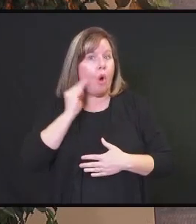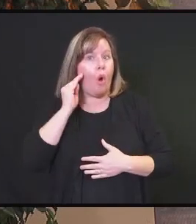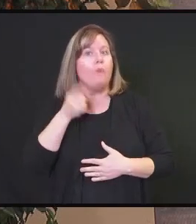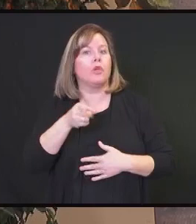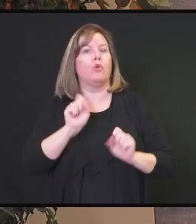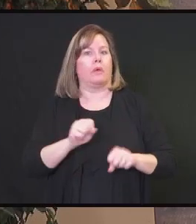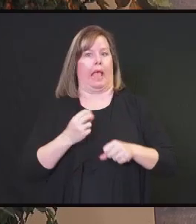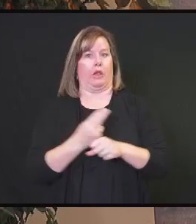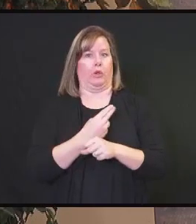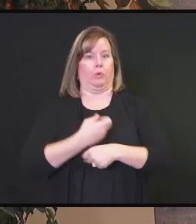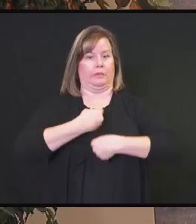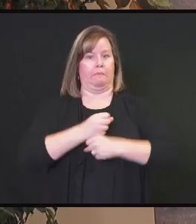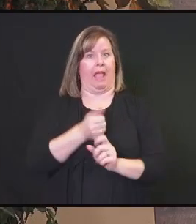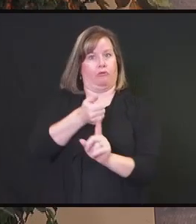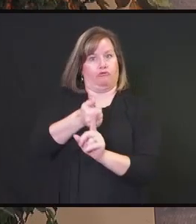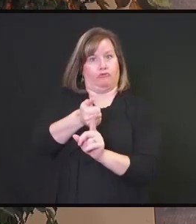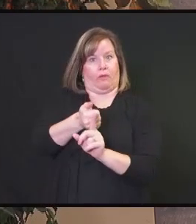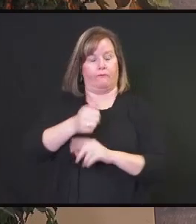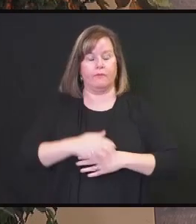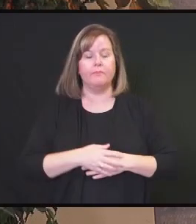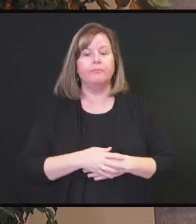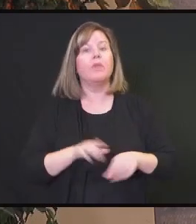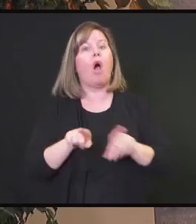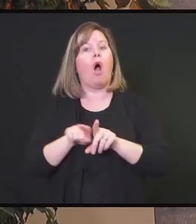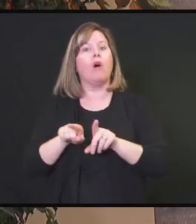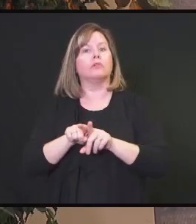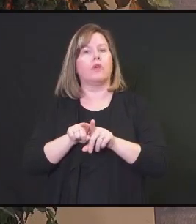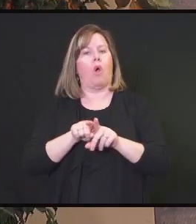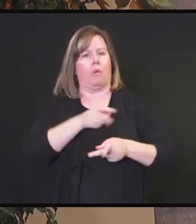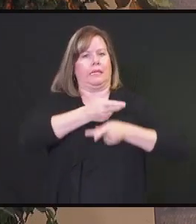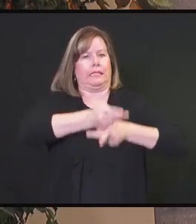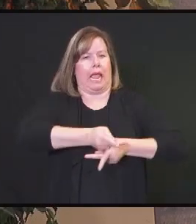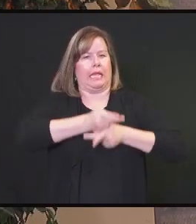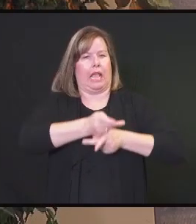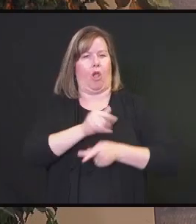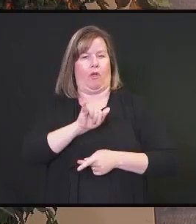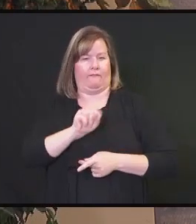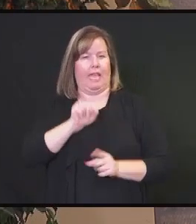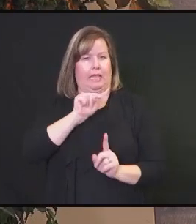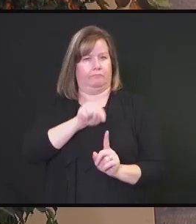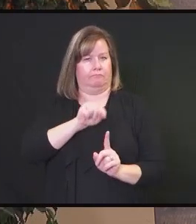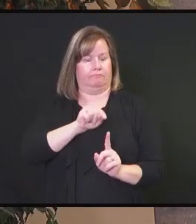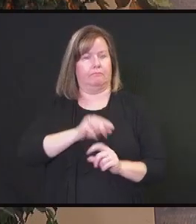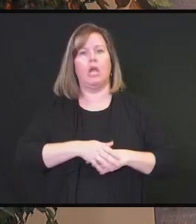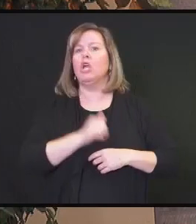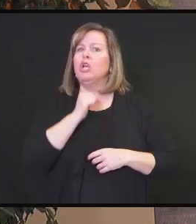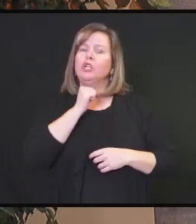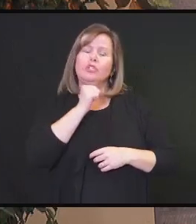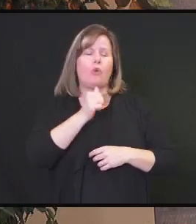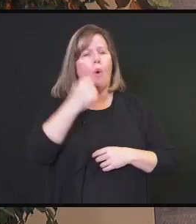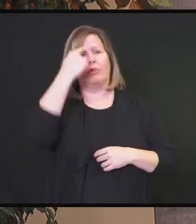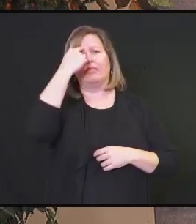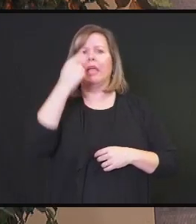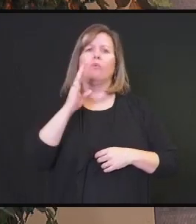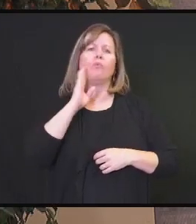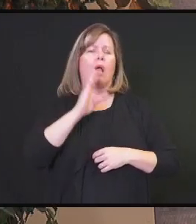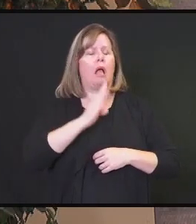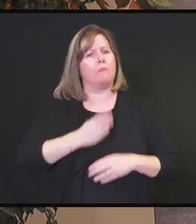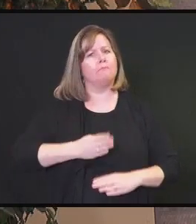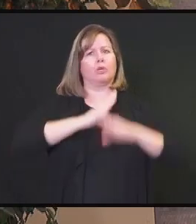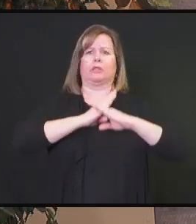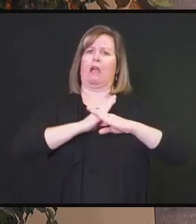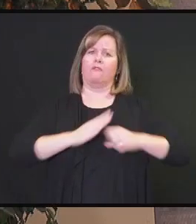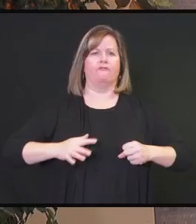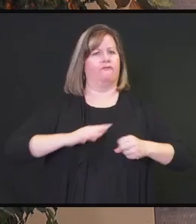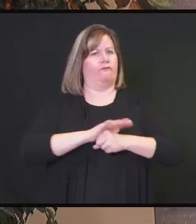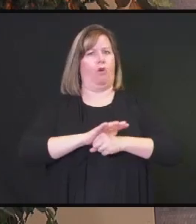Just make sure that you're taking care of it properly. You're not using it thinking that you're going to be, again, bulletproof. And remember